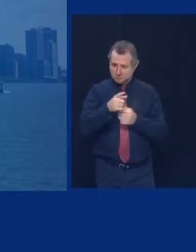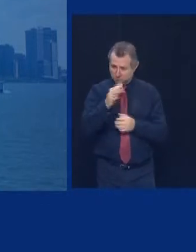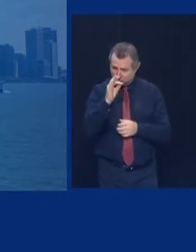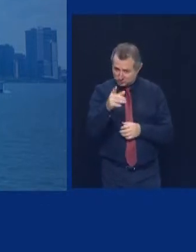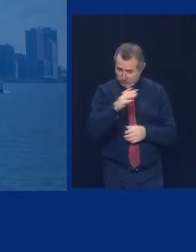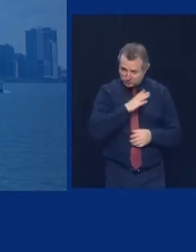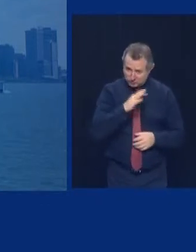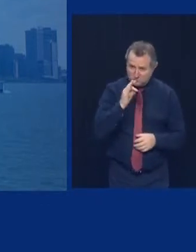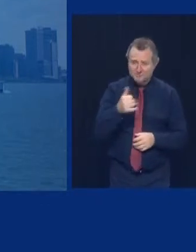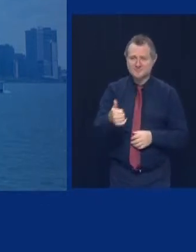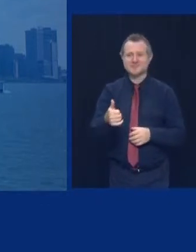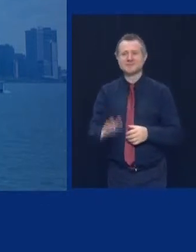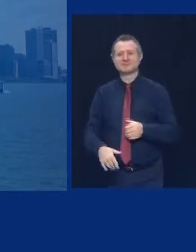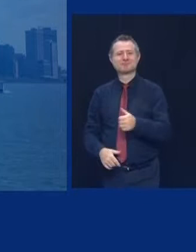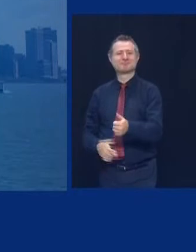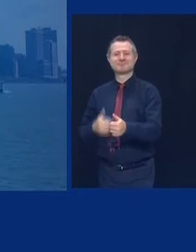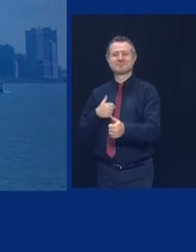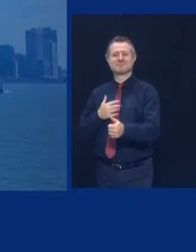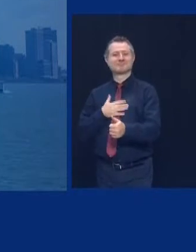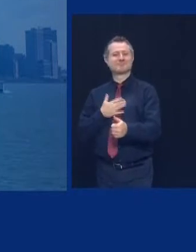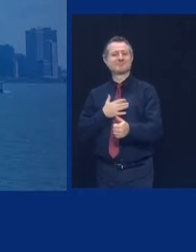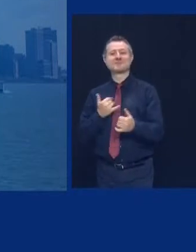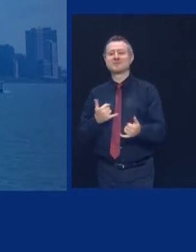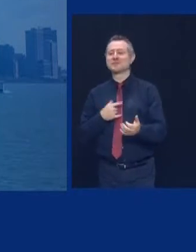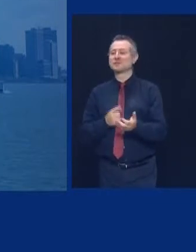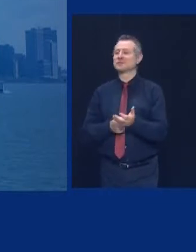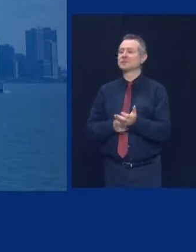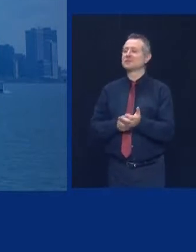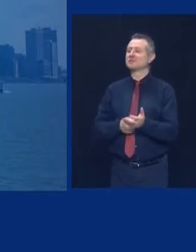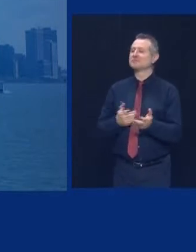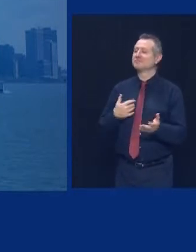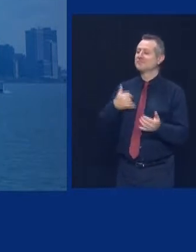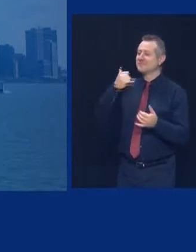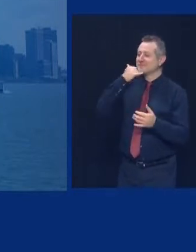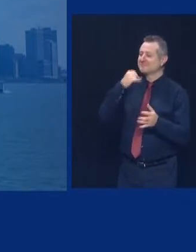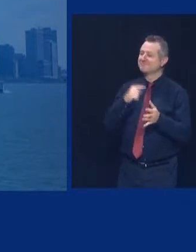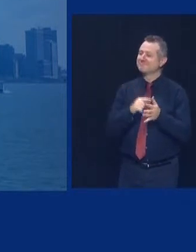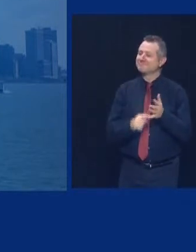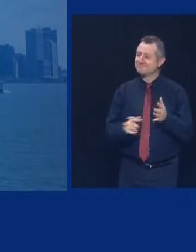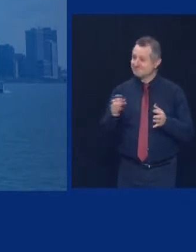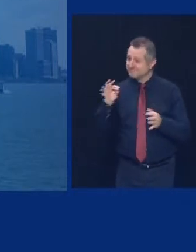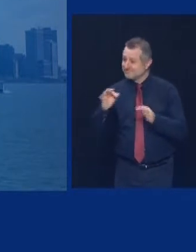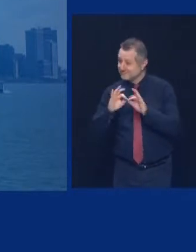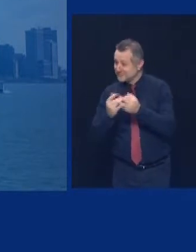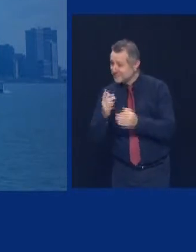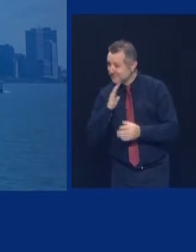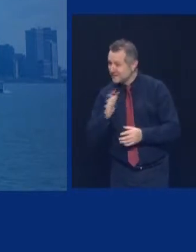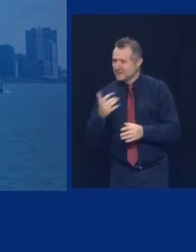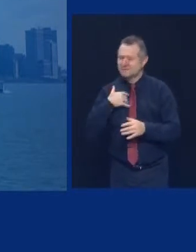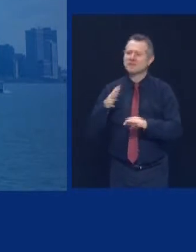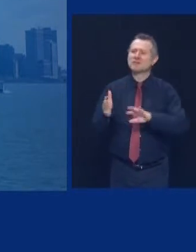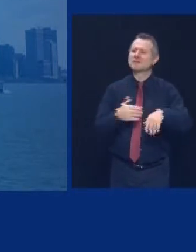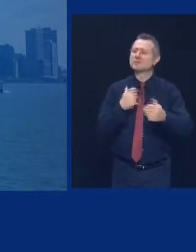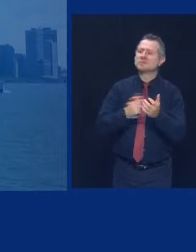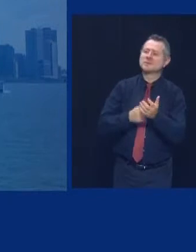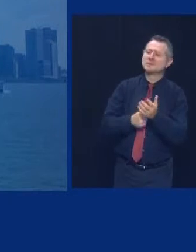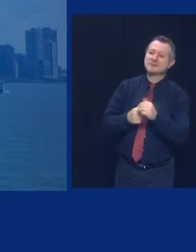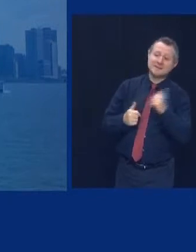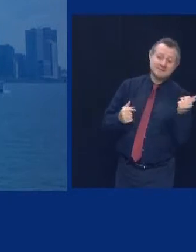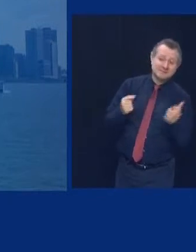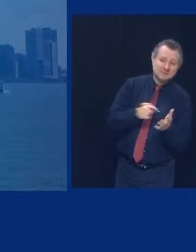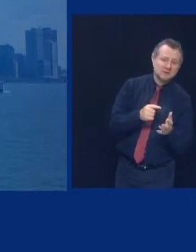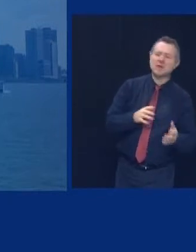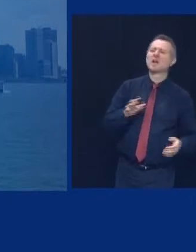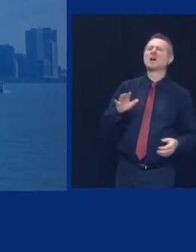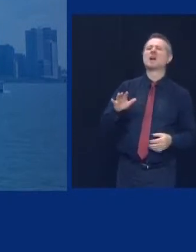Good. Let's talk about this. You feeling good? Family good? Good. Let's talk about this.